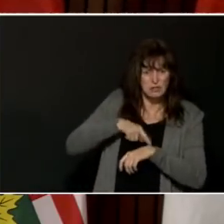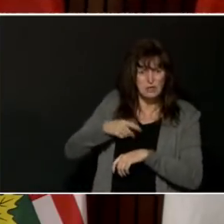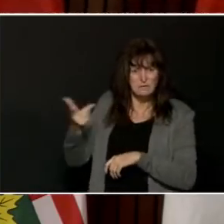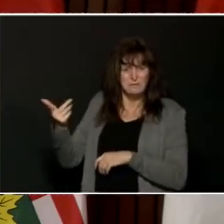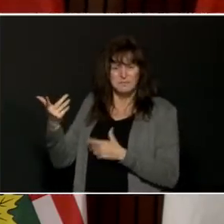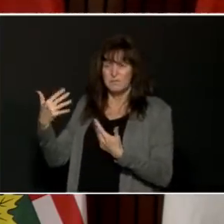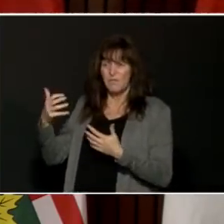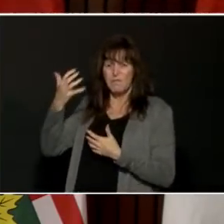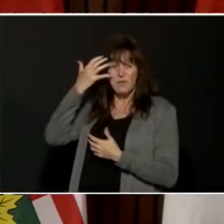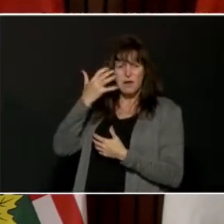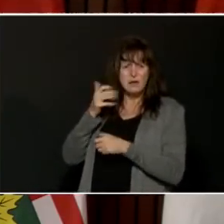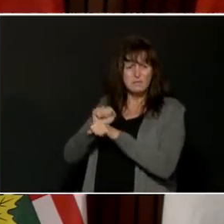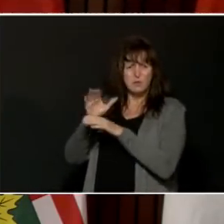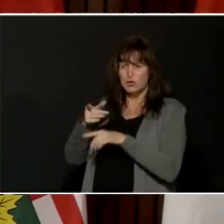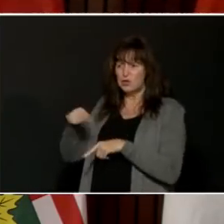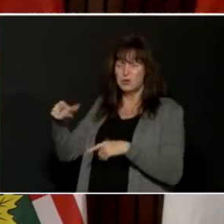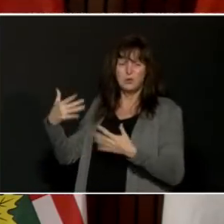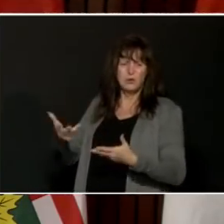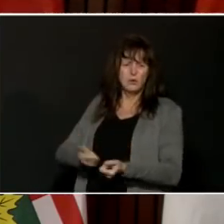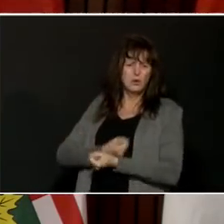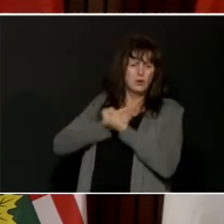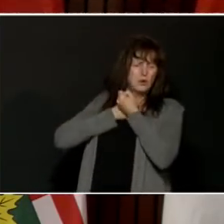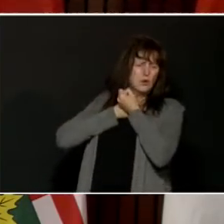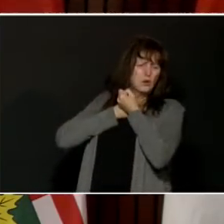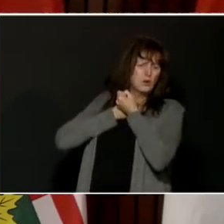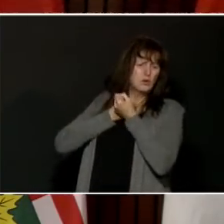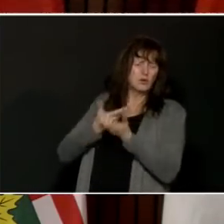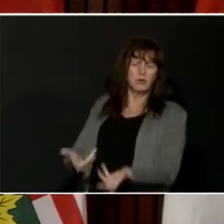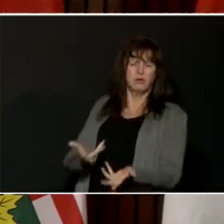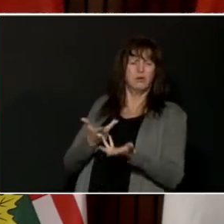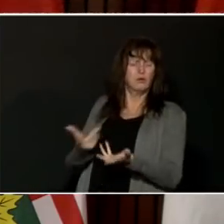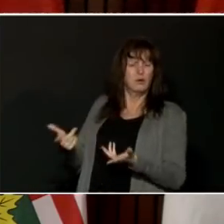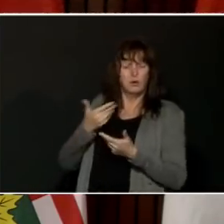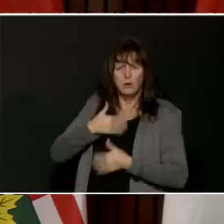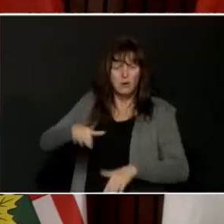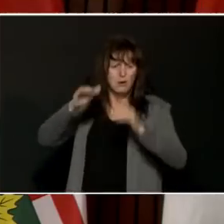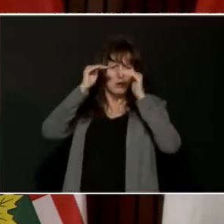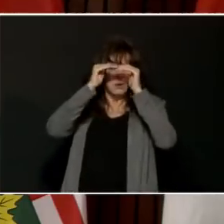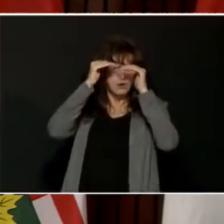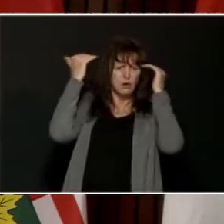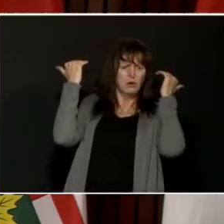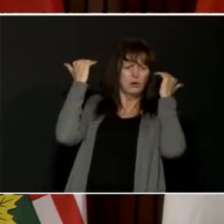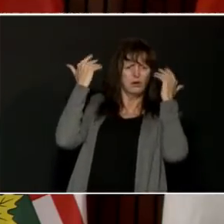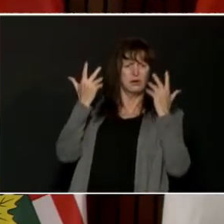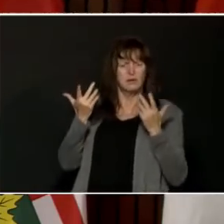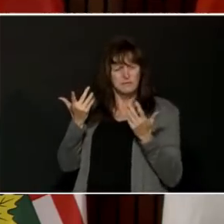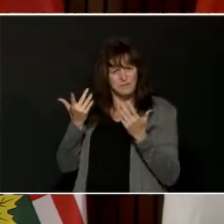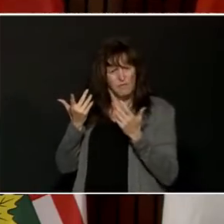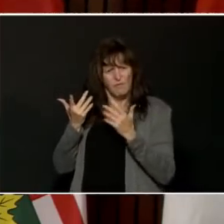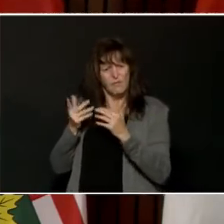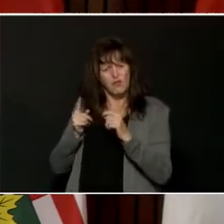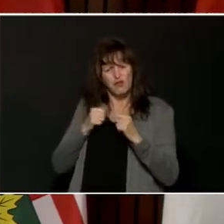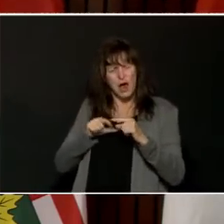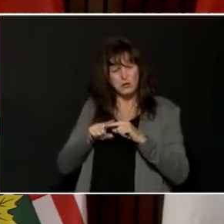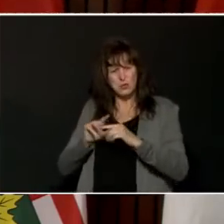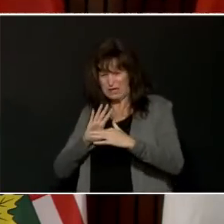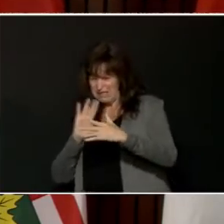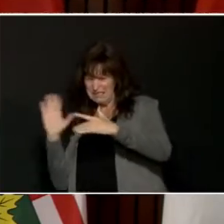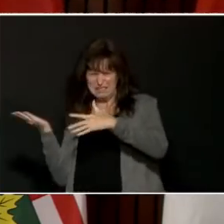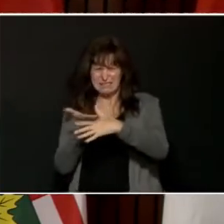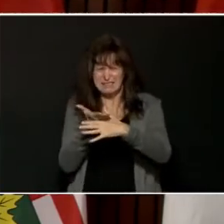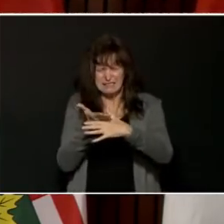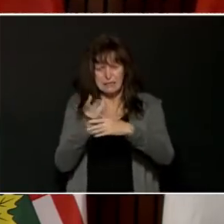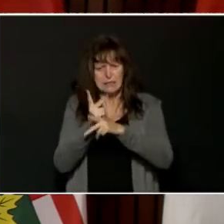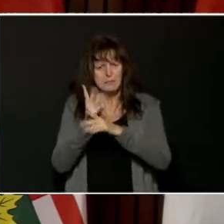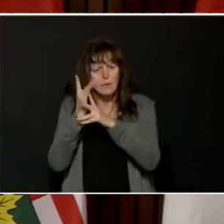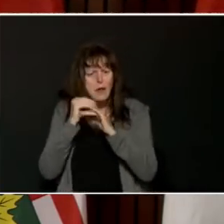the preceding waves. If we want to blunt this wave, and please note that I'm saying blunt it, not flatten it,